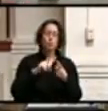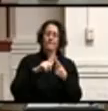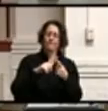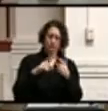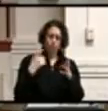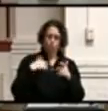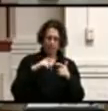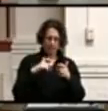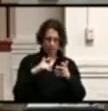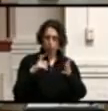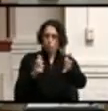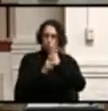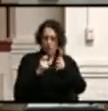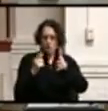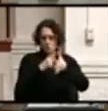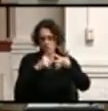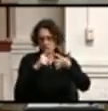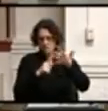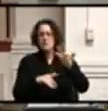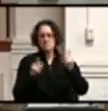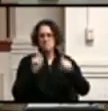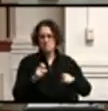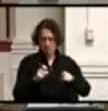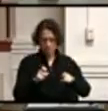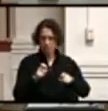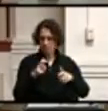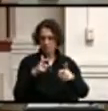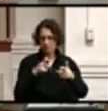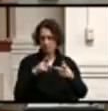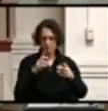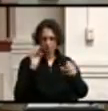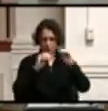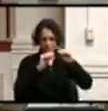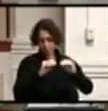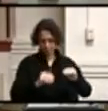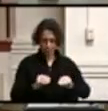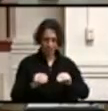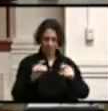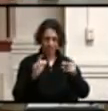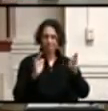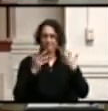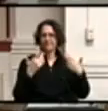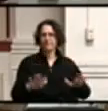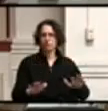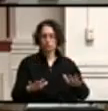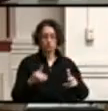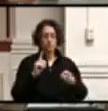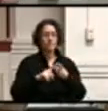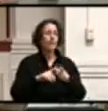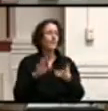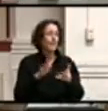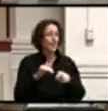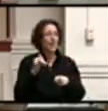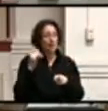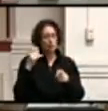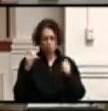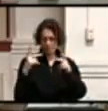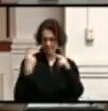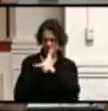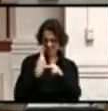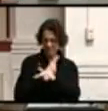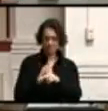at, with the construction manager, what would the cost be, for example, to bring the roof from an R30 to an R60? What's the